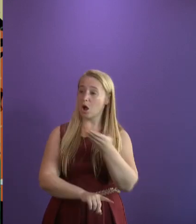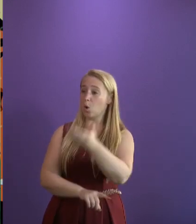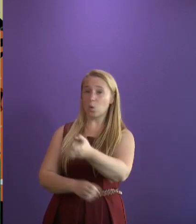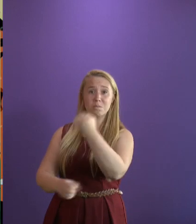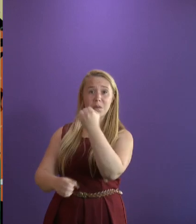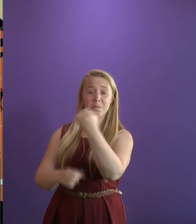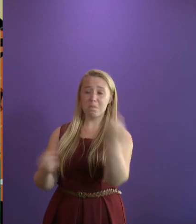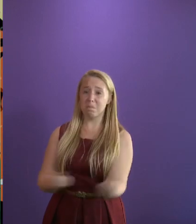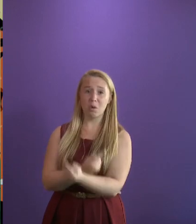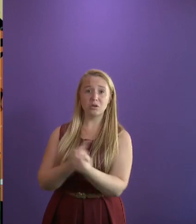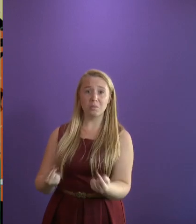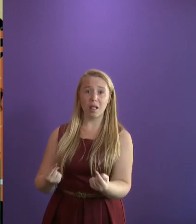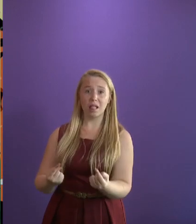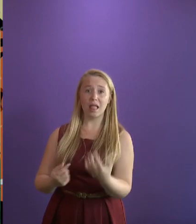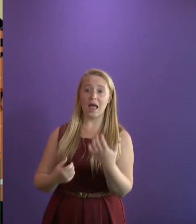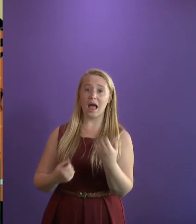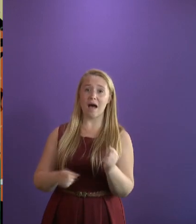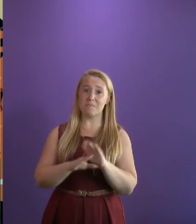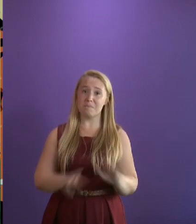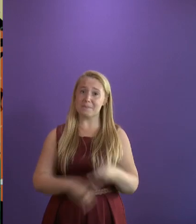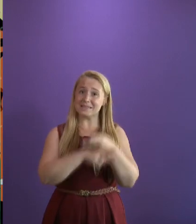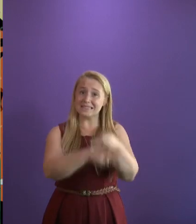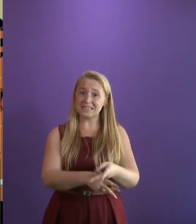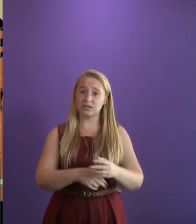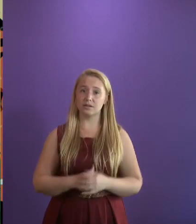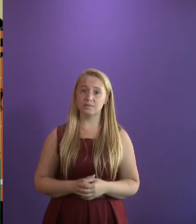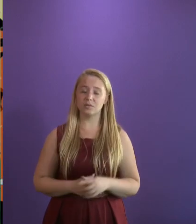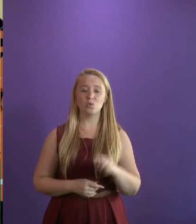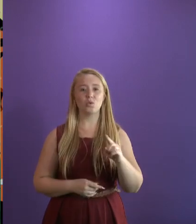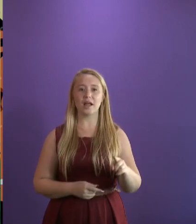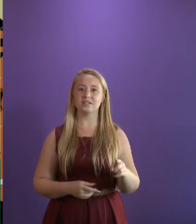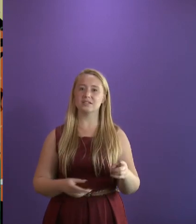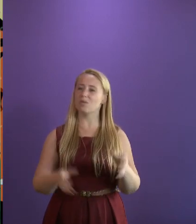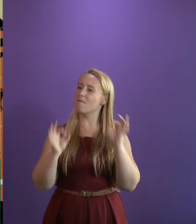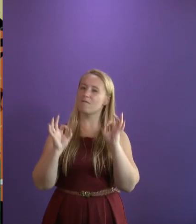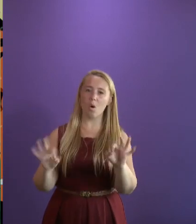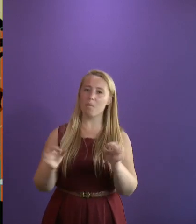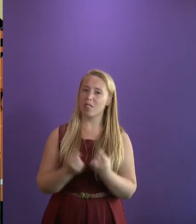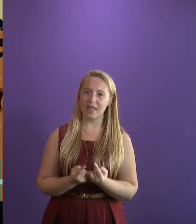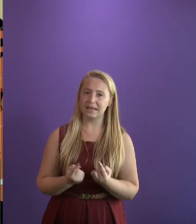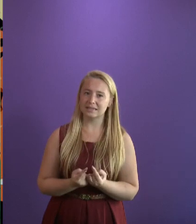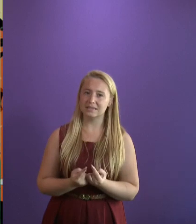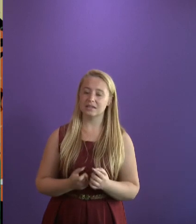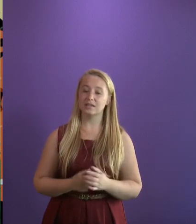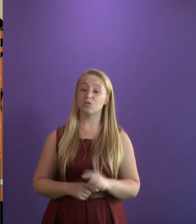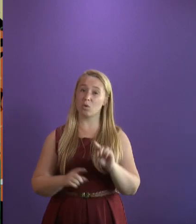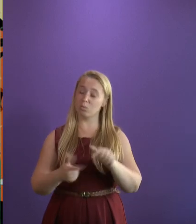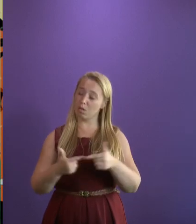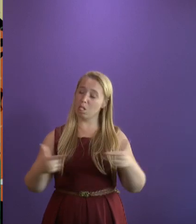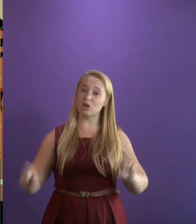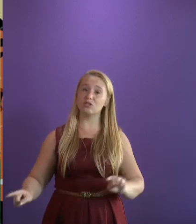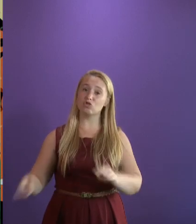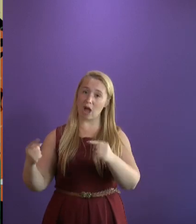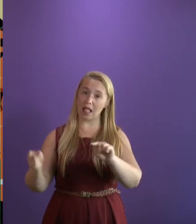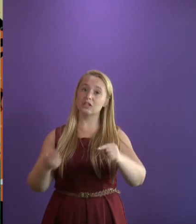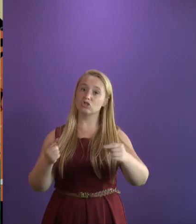babysitter. It's that sort of stuff. It's all the informal stuff. So how much more challenging is that kind of thing for disabled people? So I really do